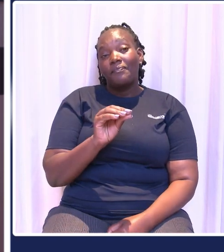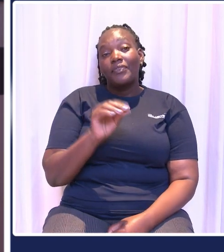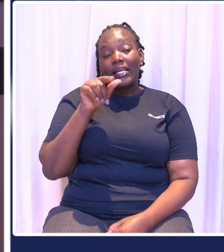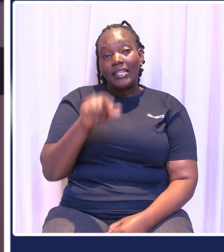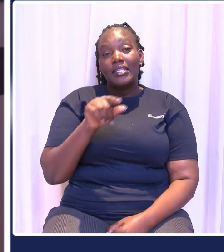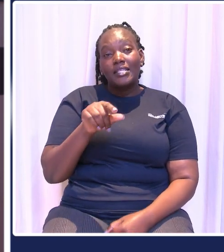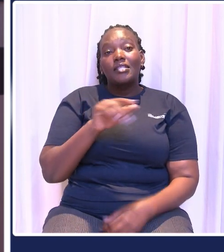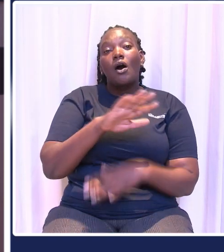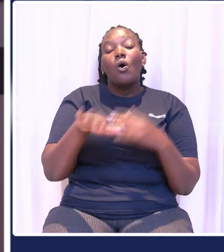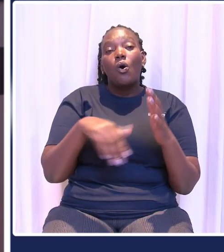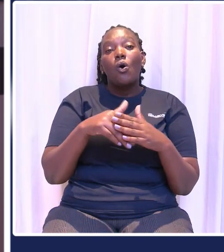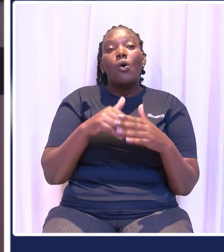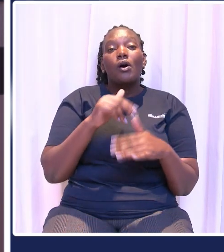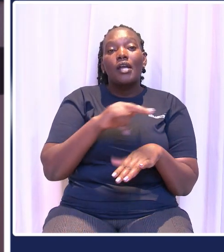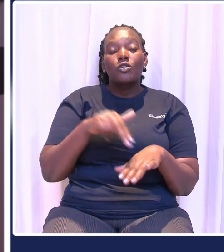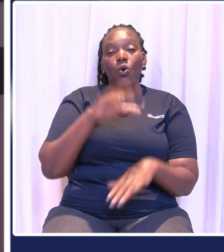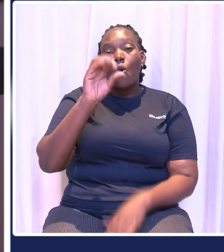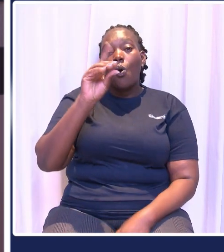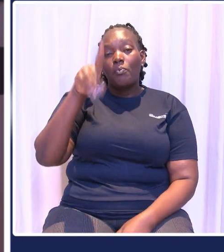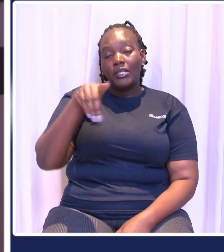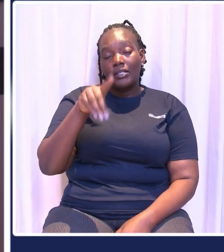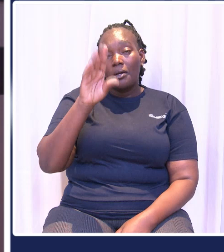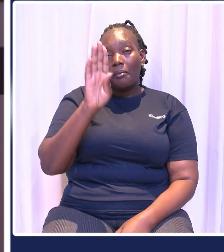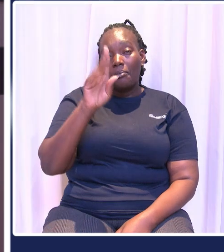these are all national OPD federations.